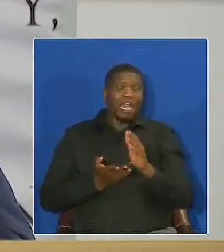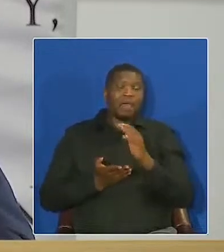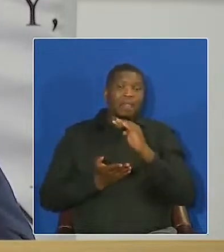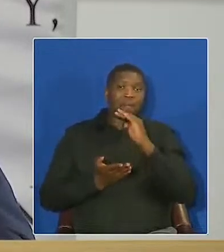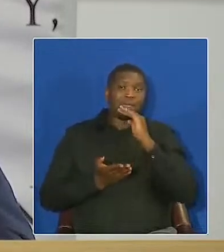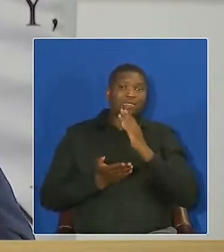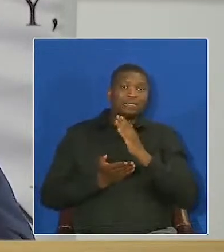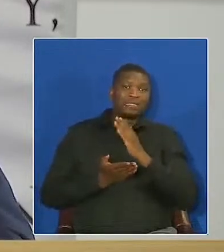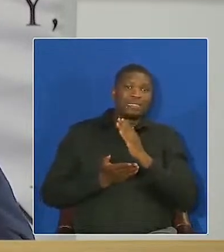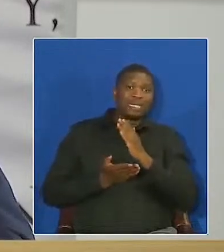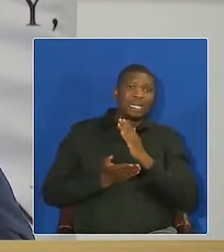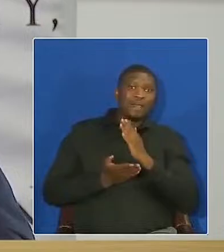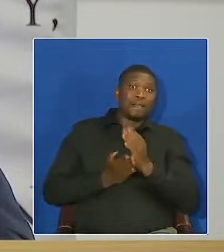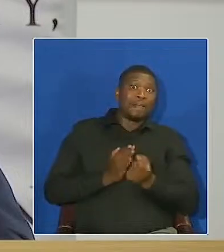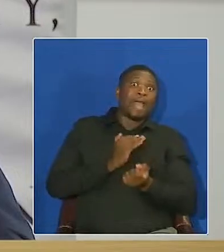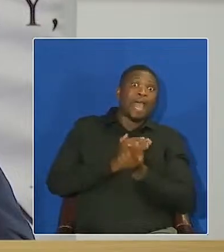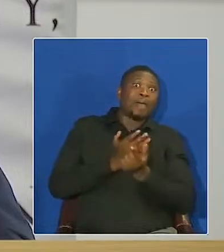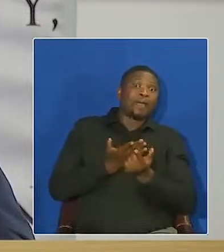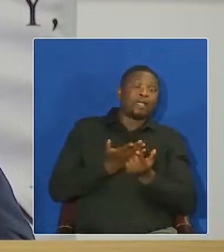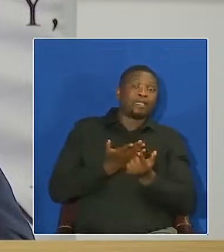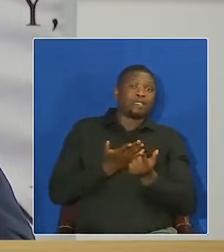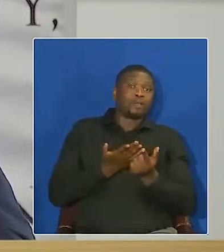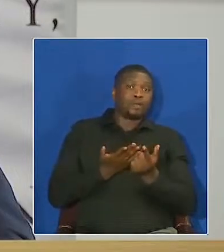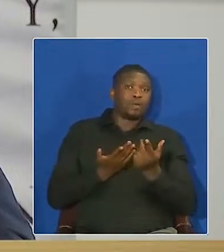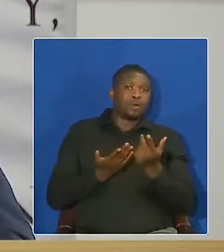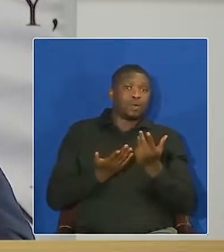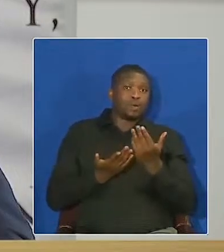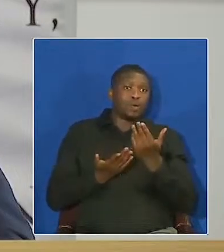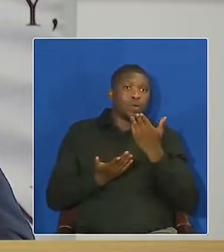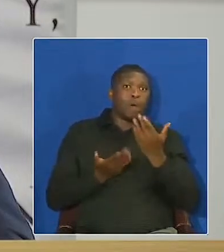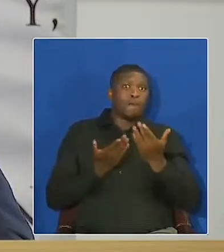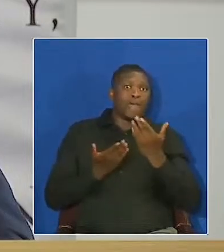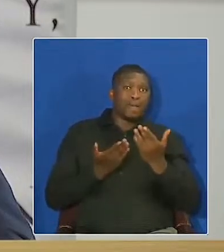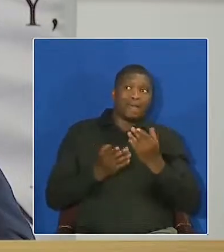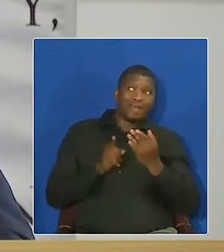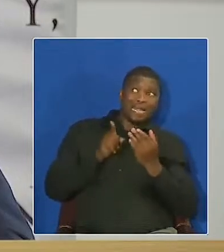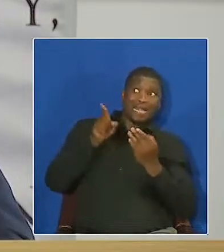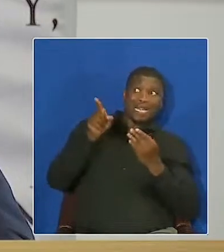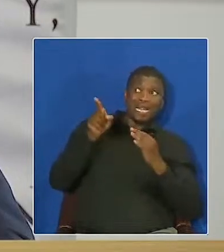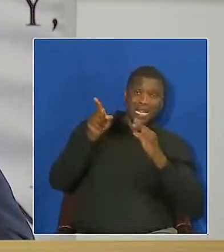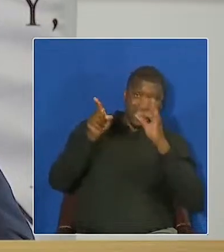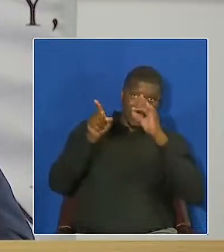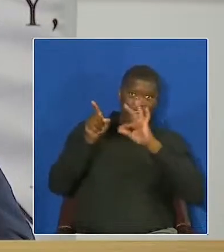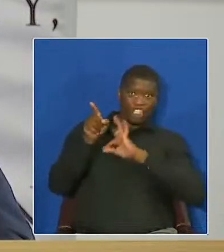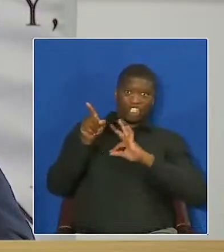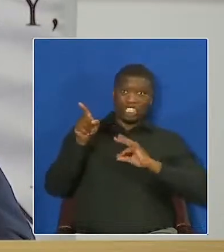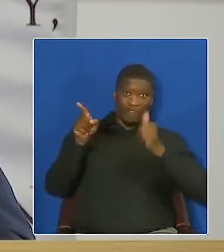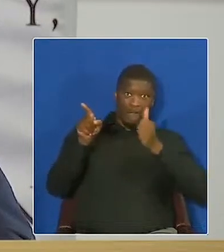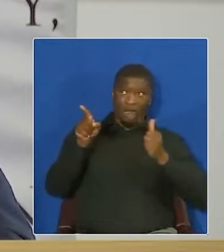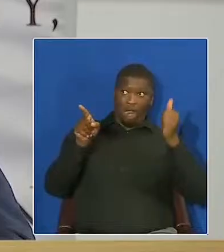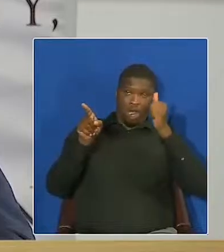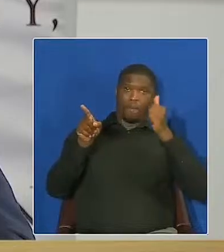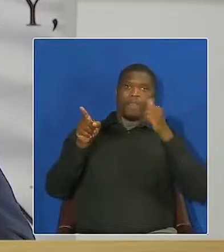somehow received by the Senzo Chief